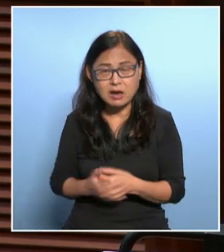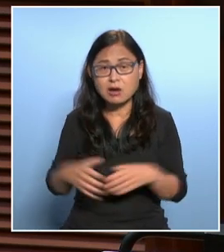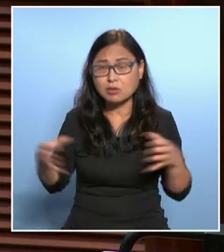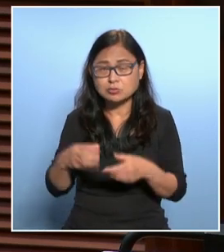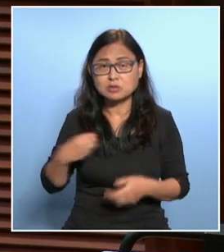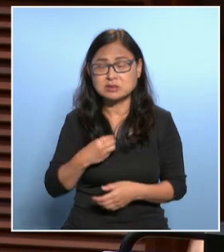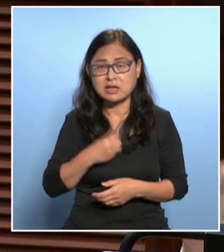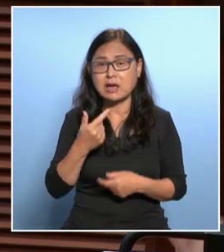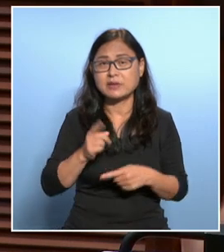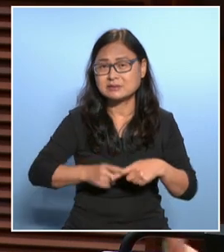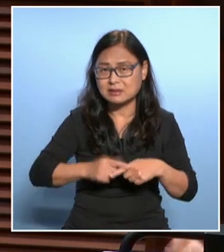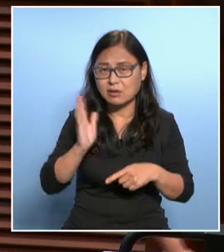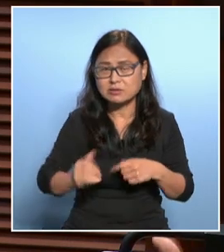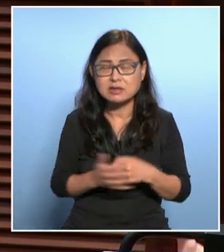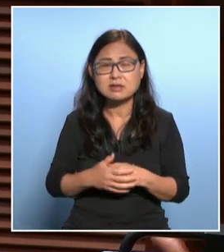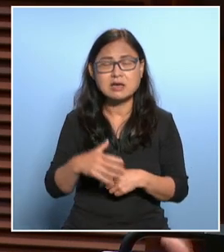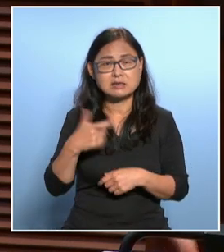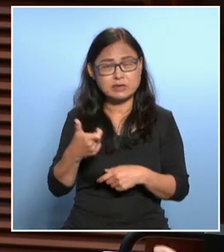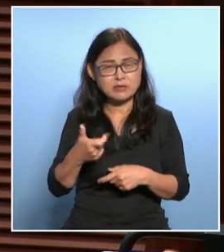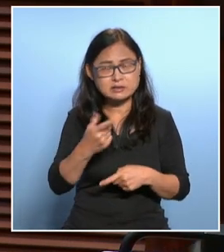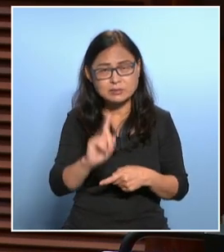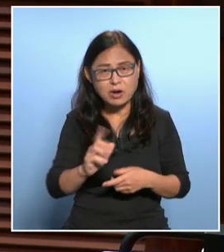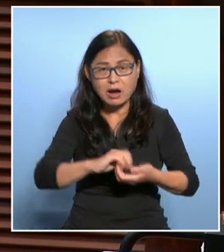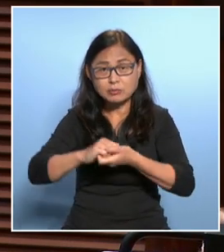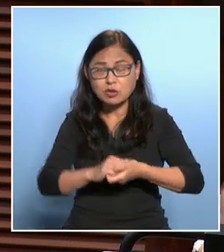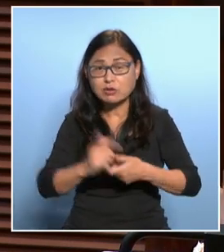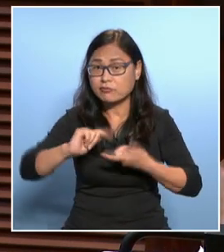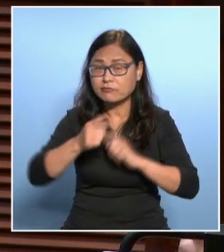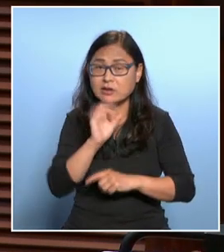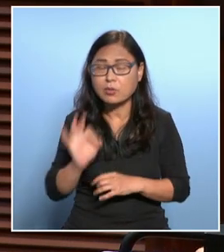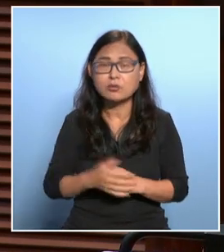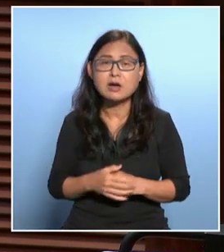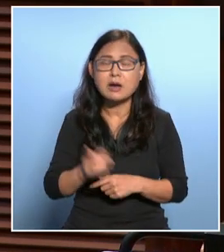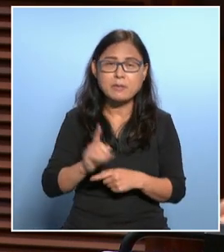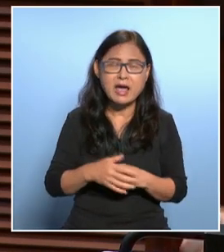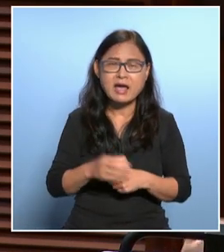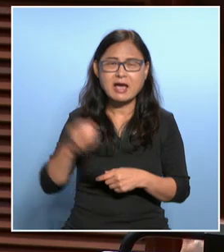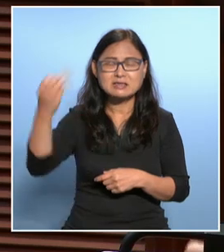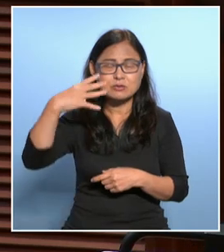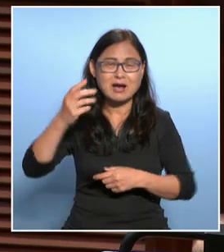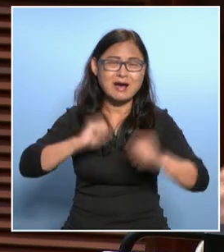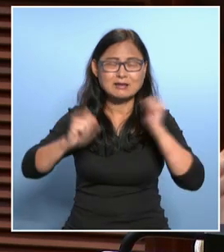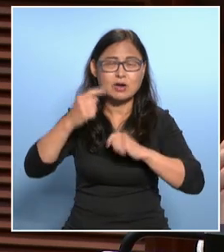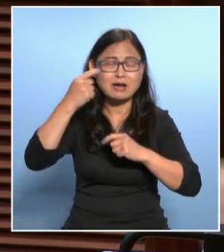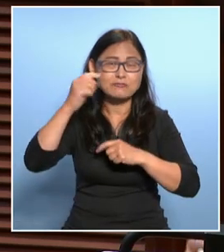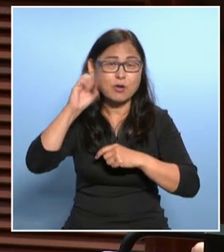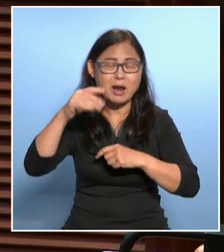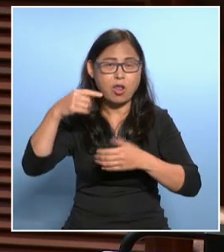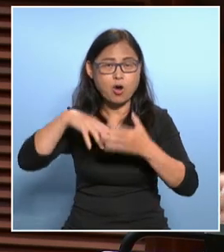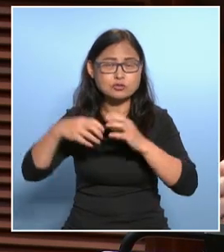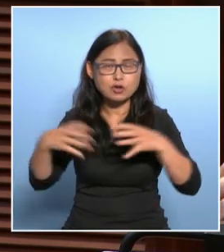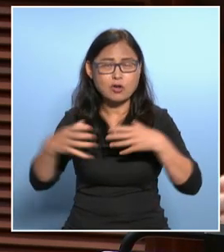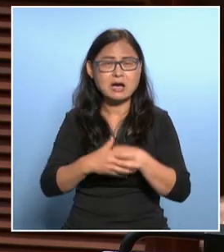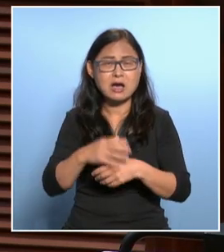the patients to the co-management plan. Is there any collaborative model? Now you have